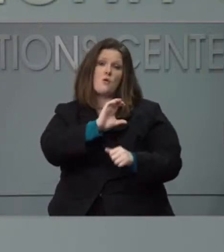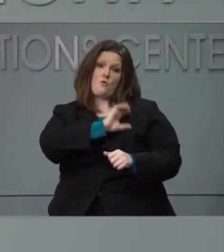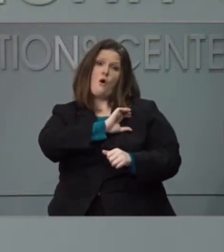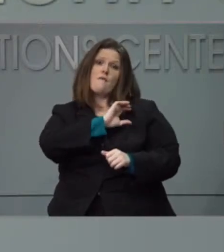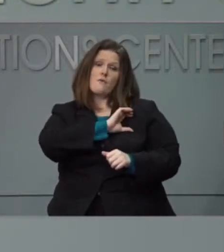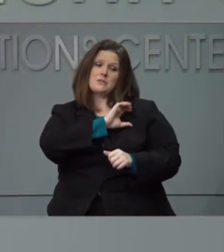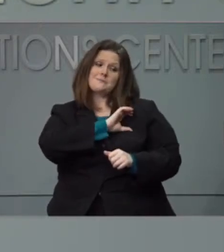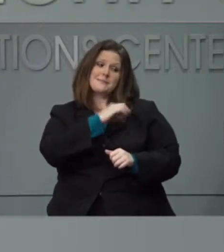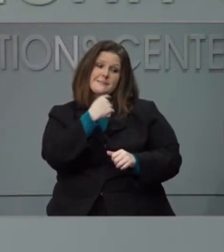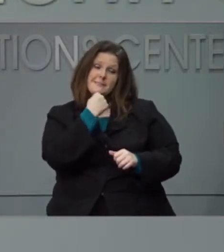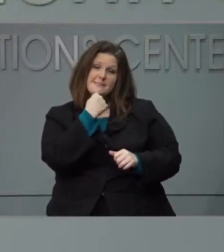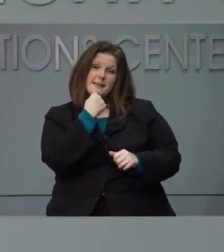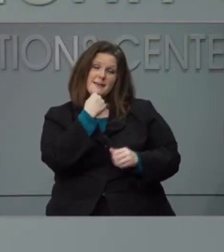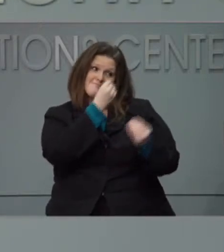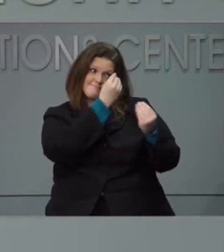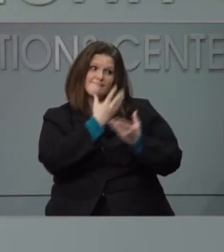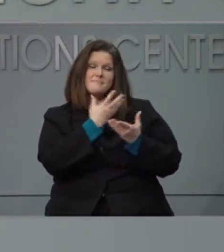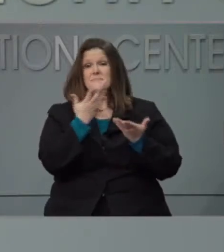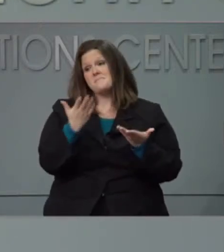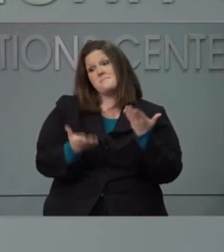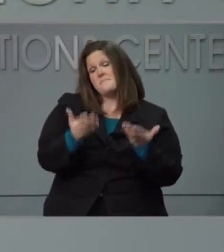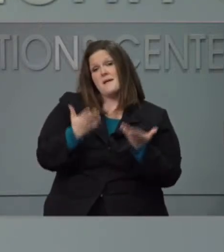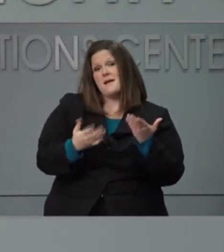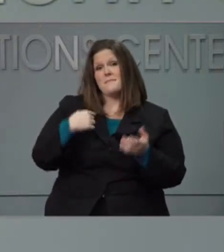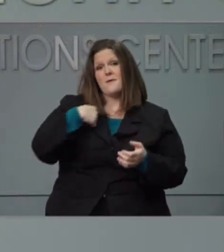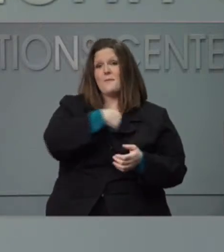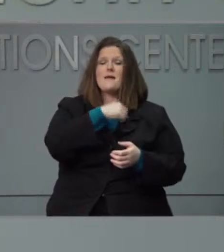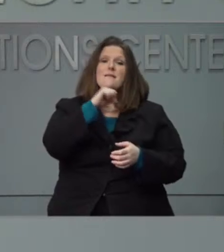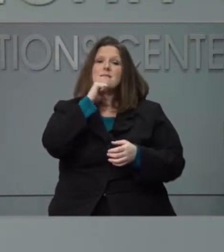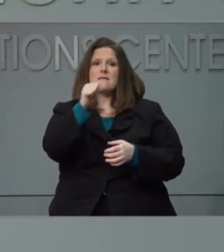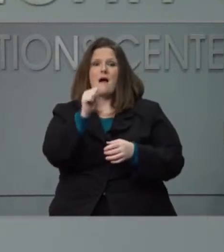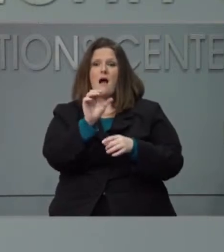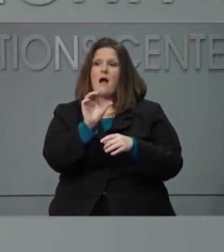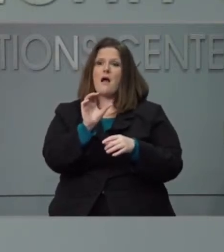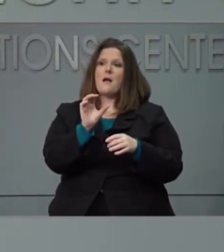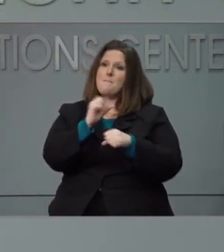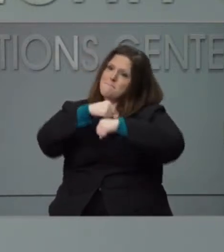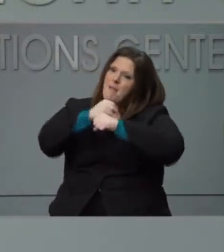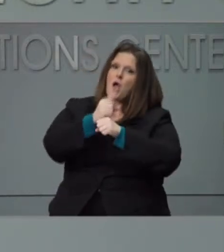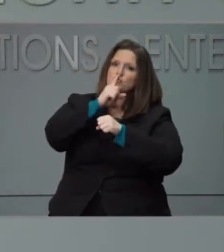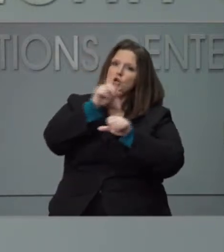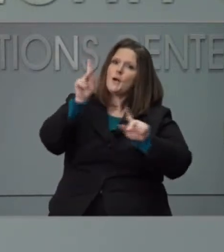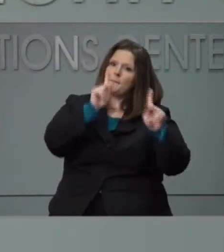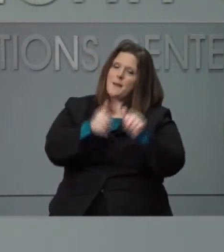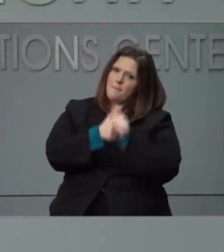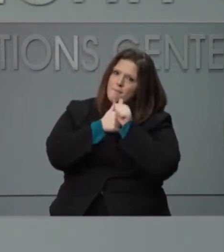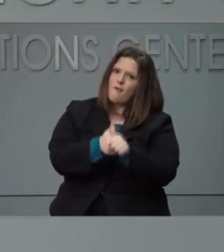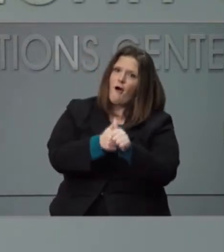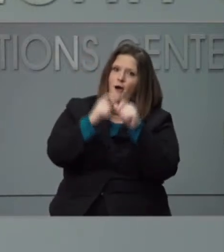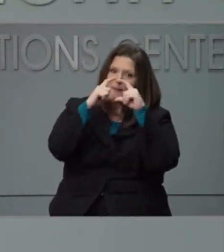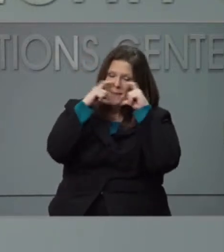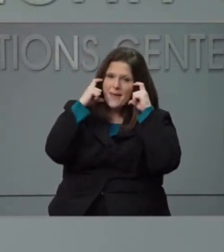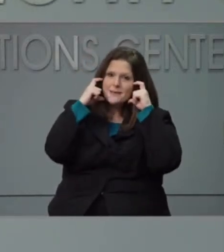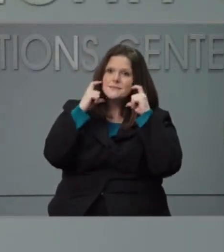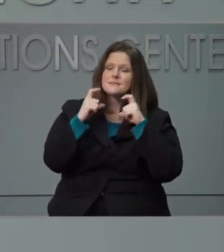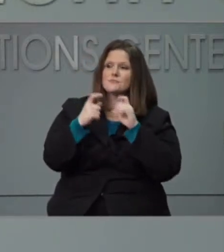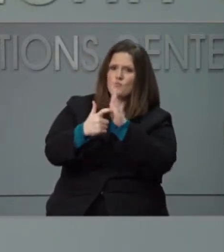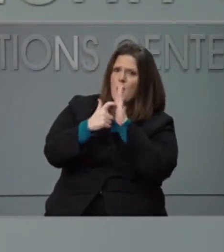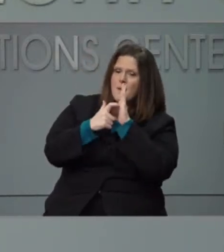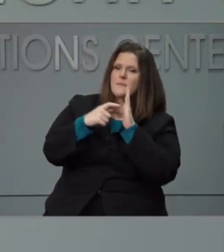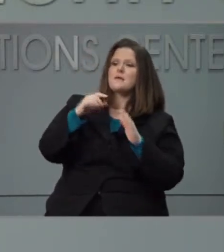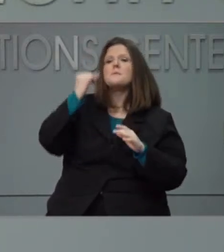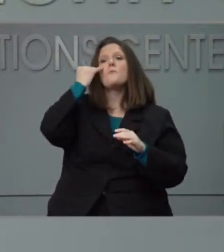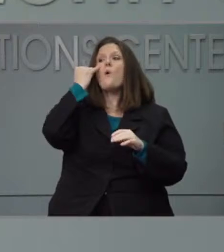said, although we may not necessarily enforce the mask mandate itself, if we get a call from a